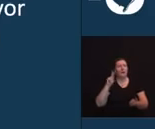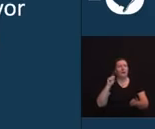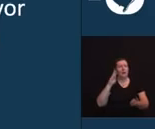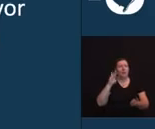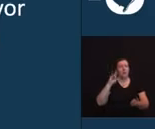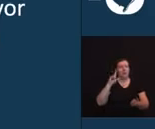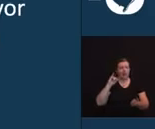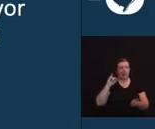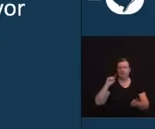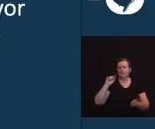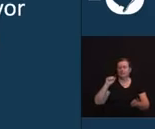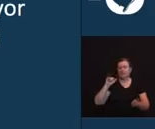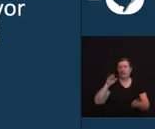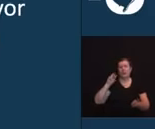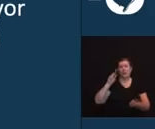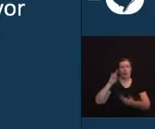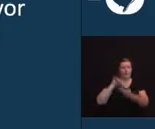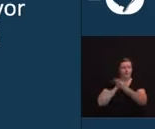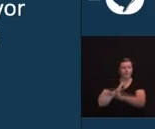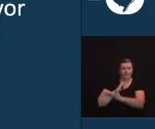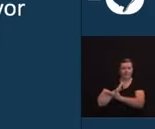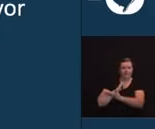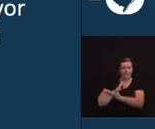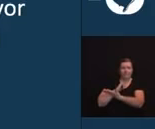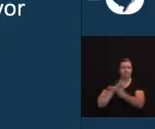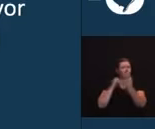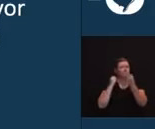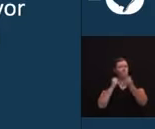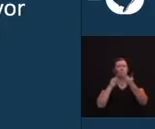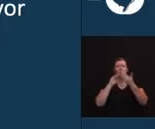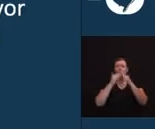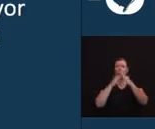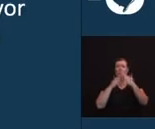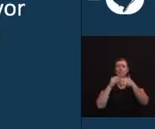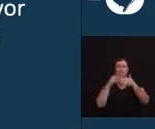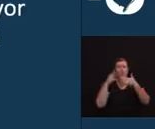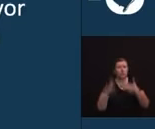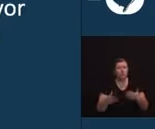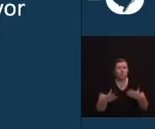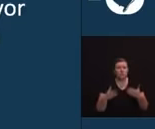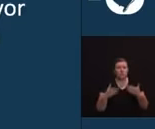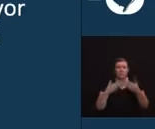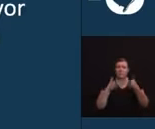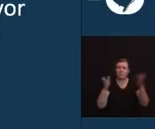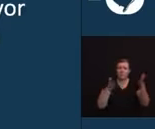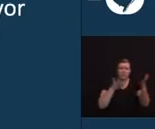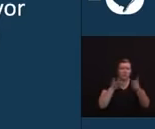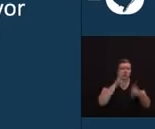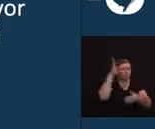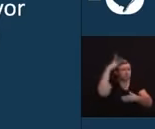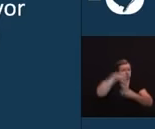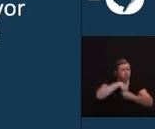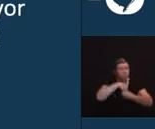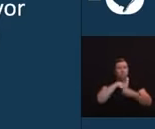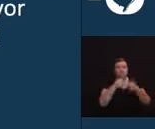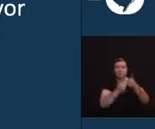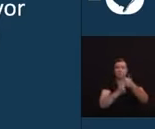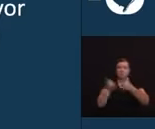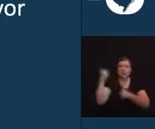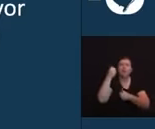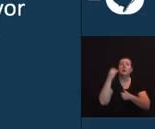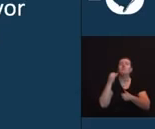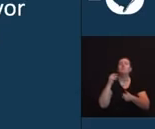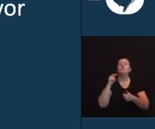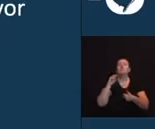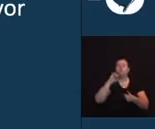the truest sense, and among his many roles in public service, he was also the head of the Jersey City NAACP.